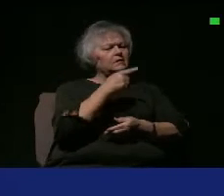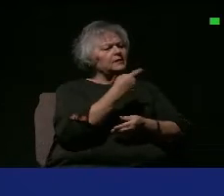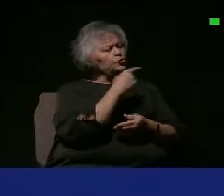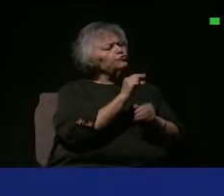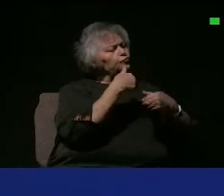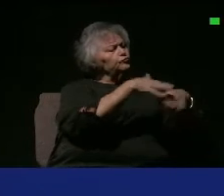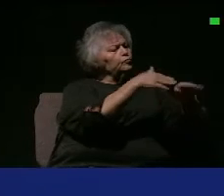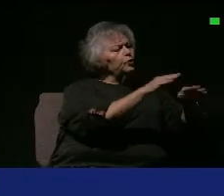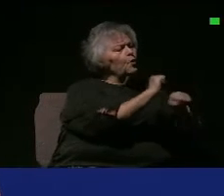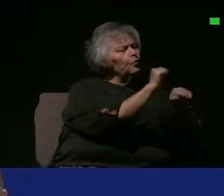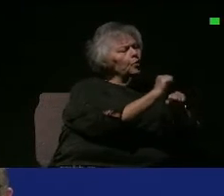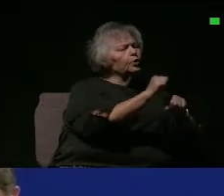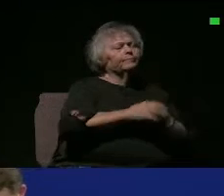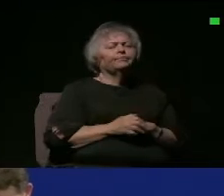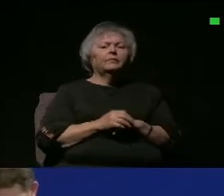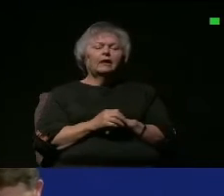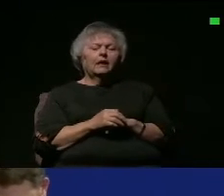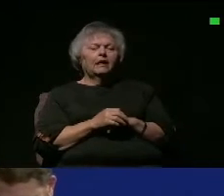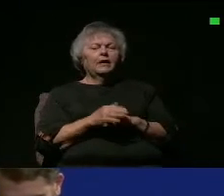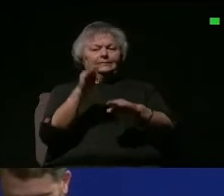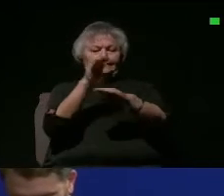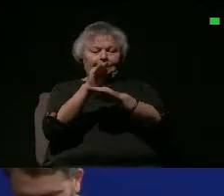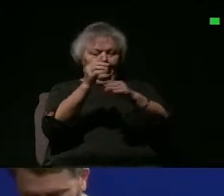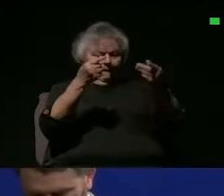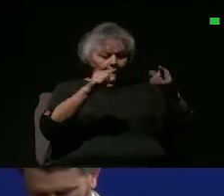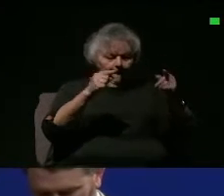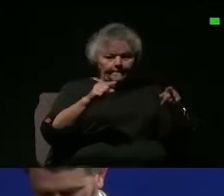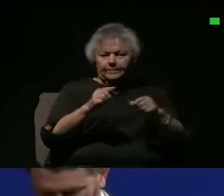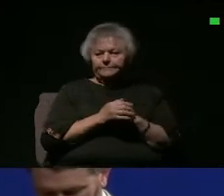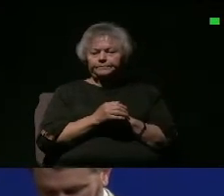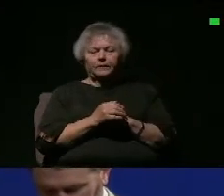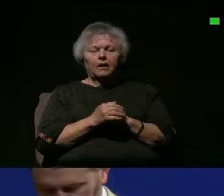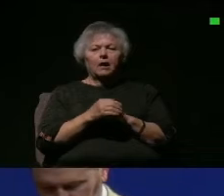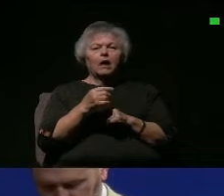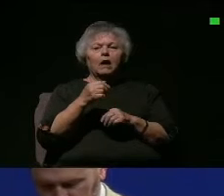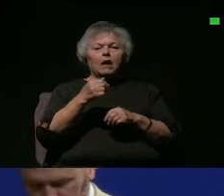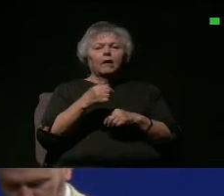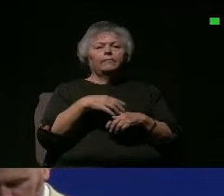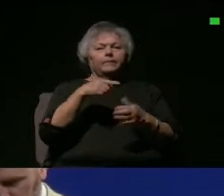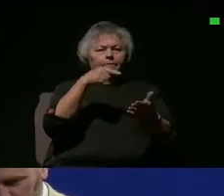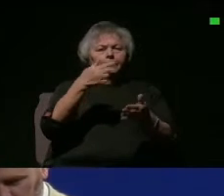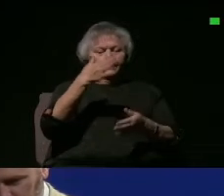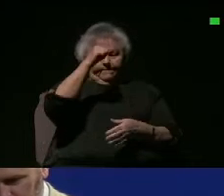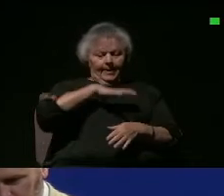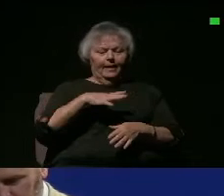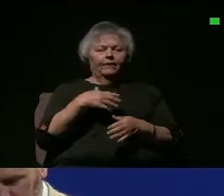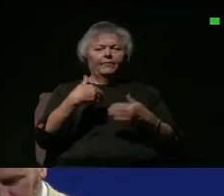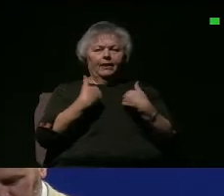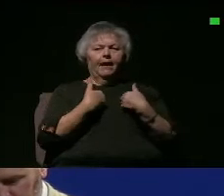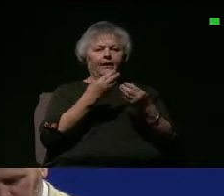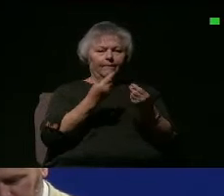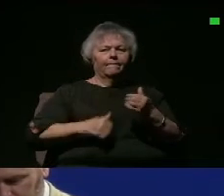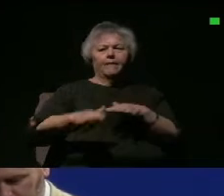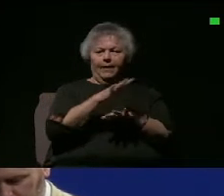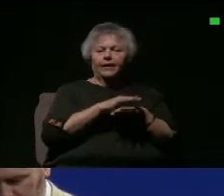too?' When evening came, the owner of the vineyard said to the foreman, 'Call the laborers and pay them their wages, beginning with the